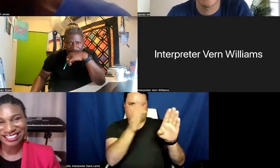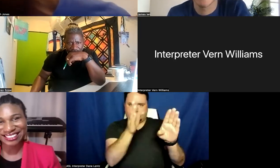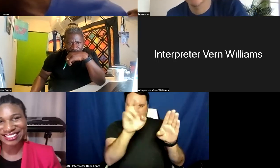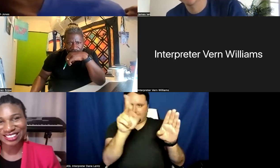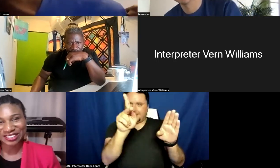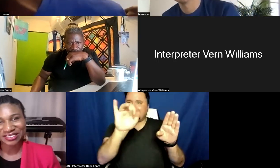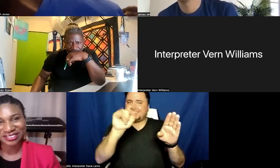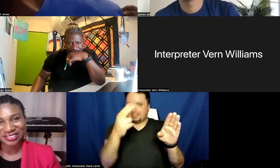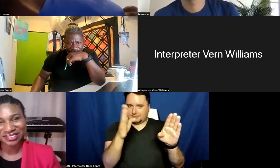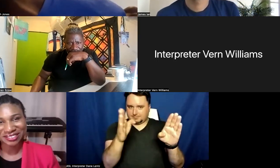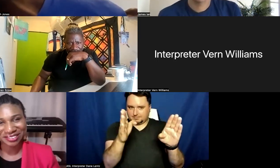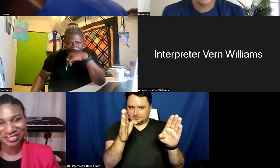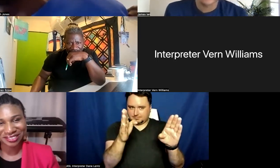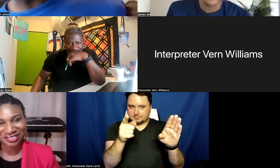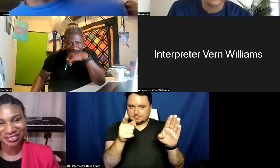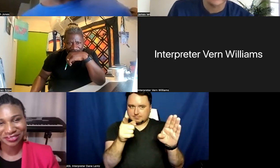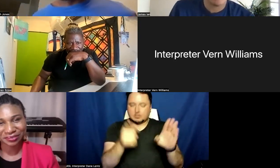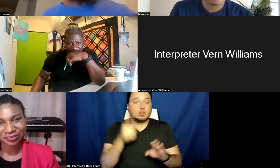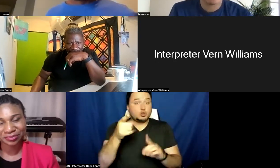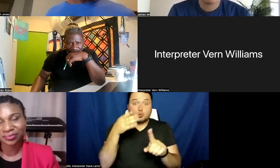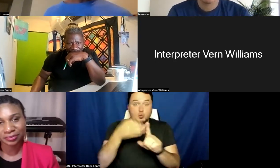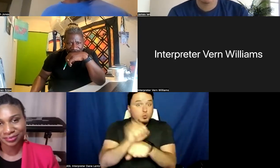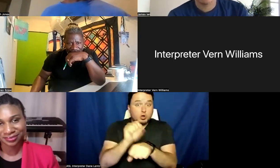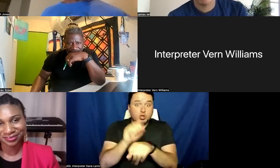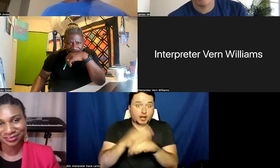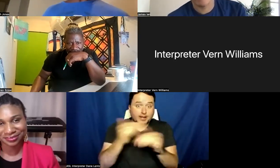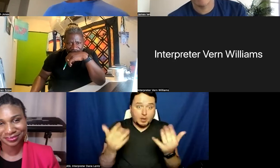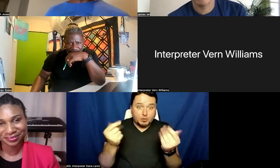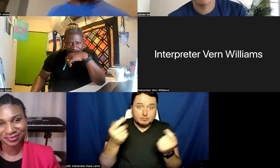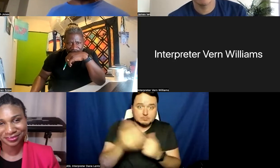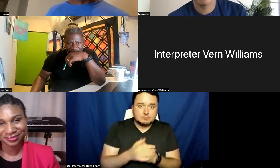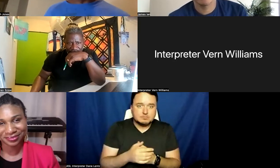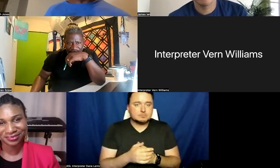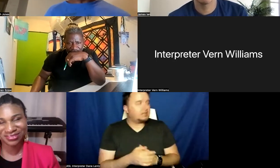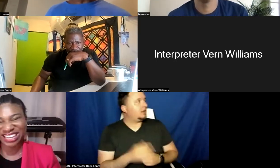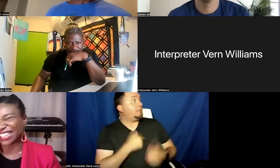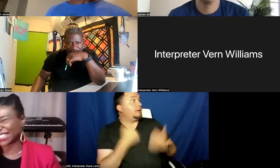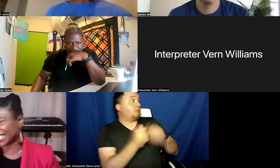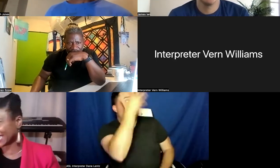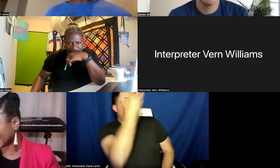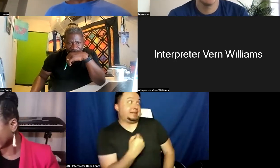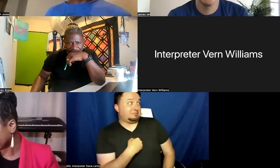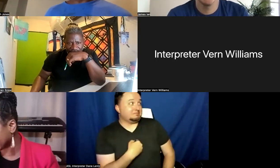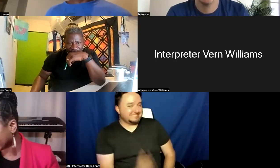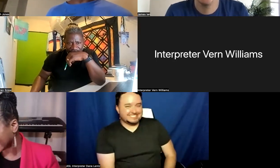right. What are you working on? Trying to go to sleep.